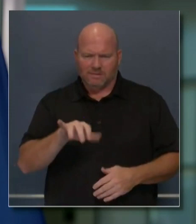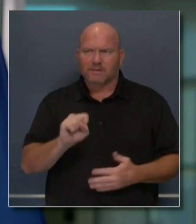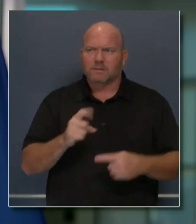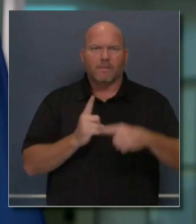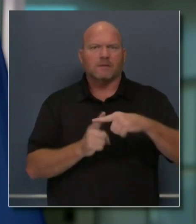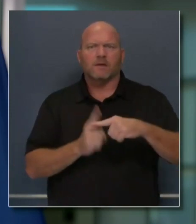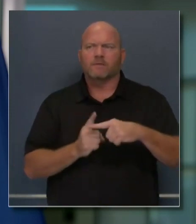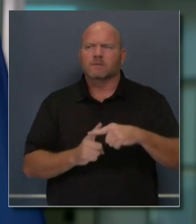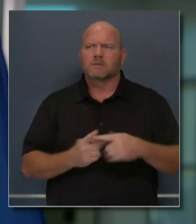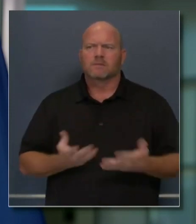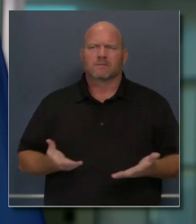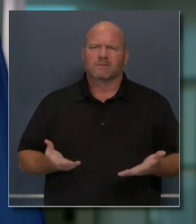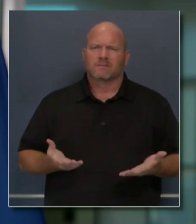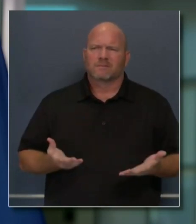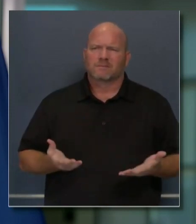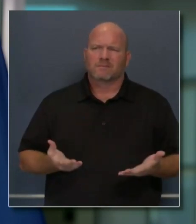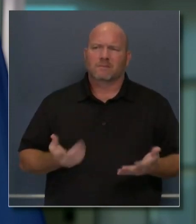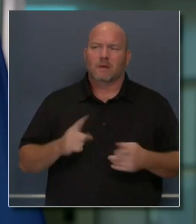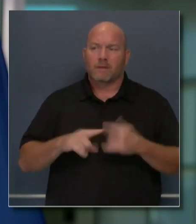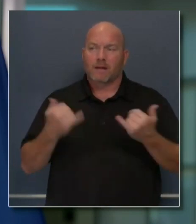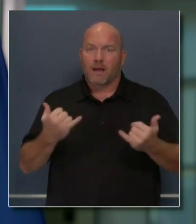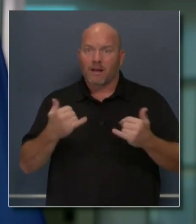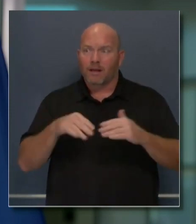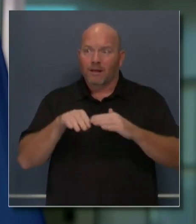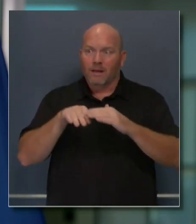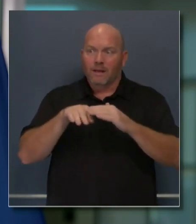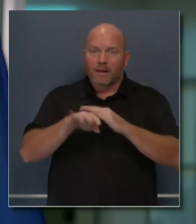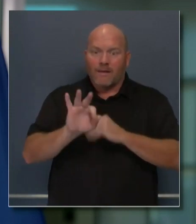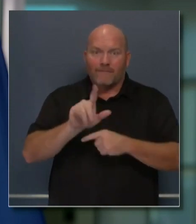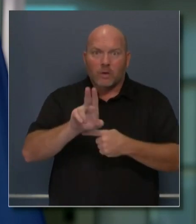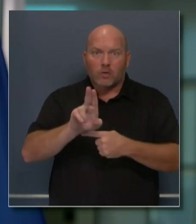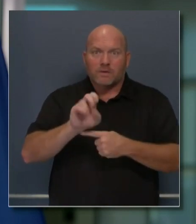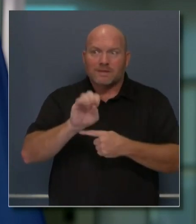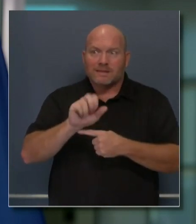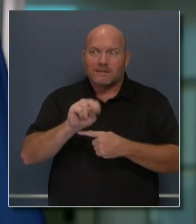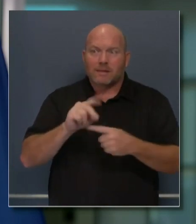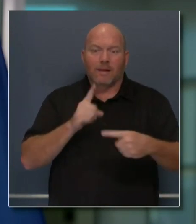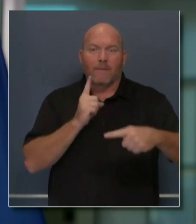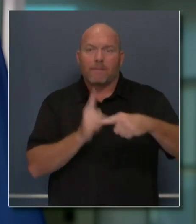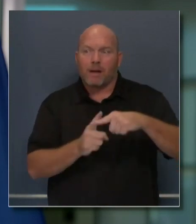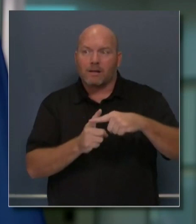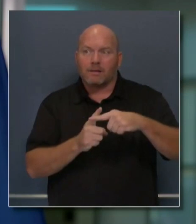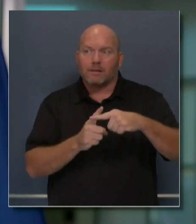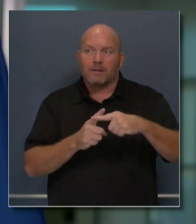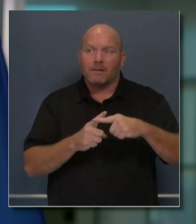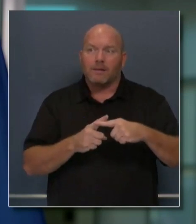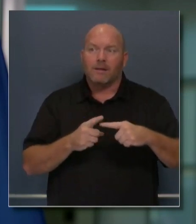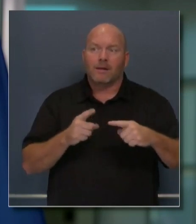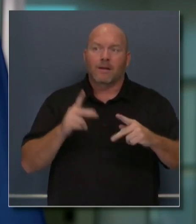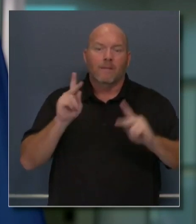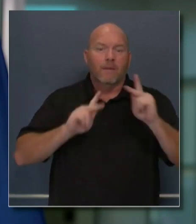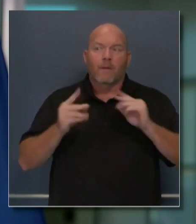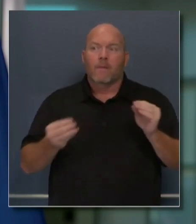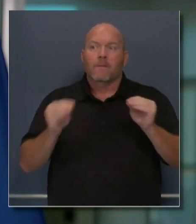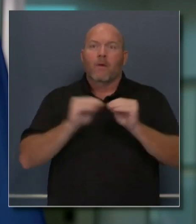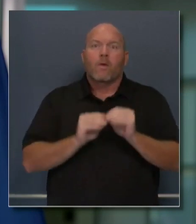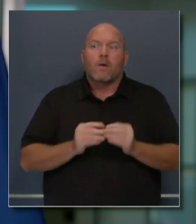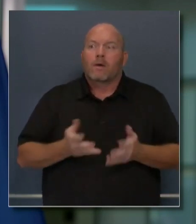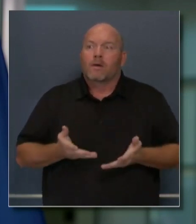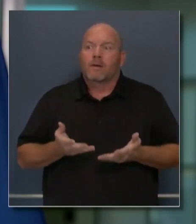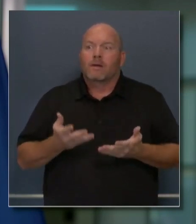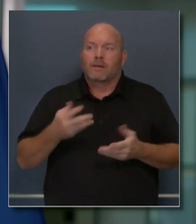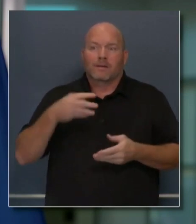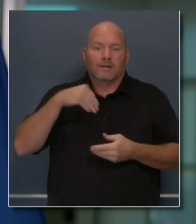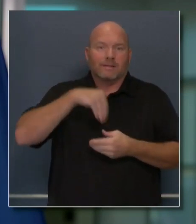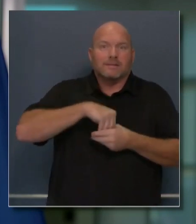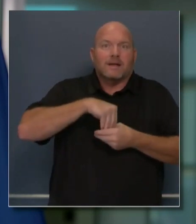we're entering into not just the flu season, we're entering into a period of time where people are more likely to start congregating and